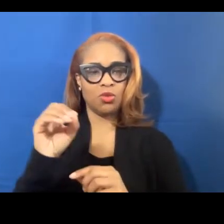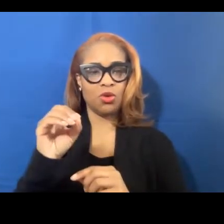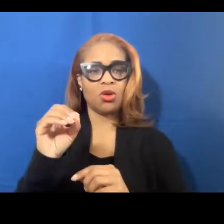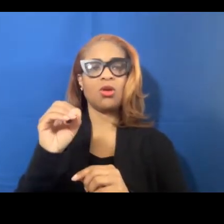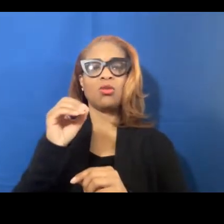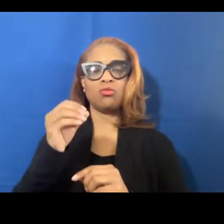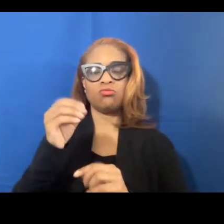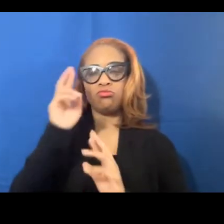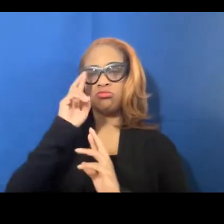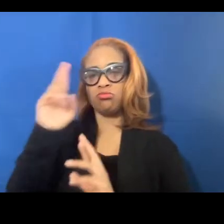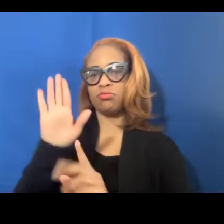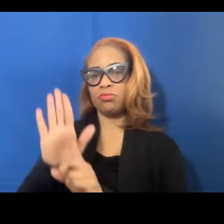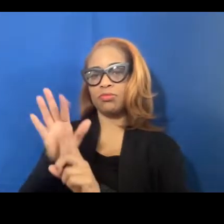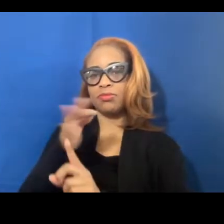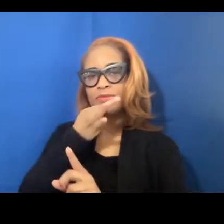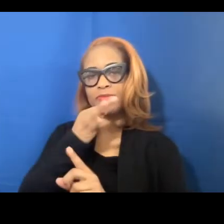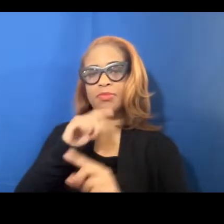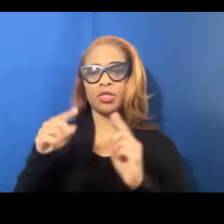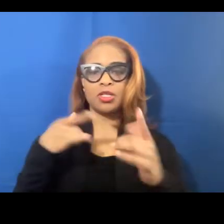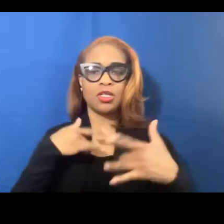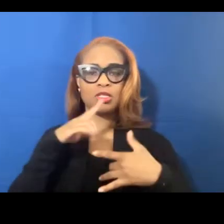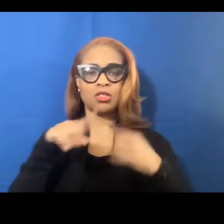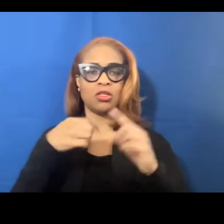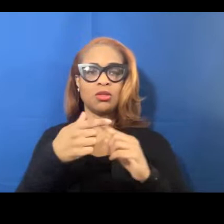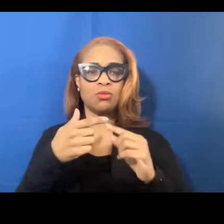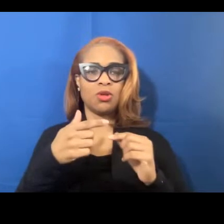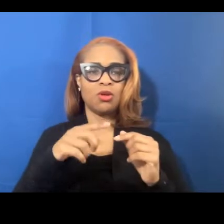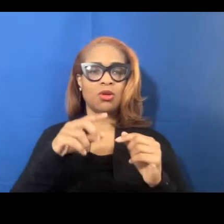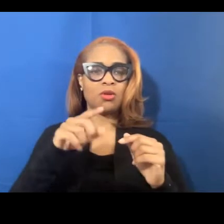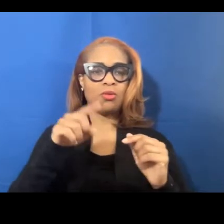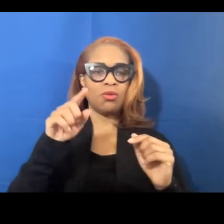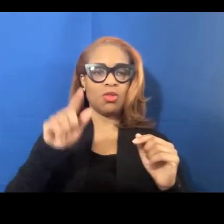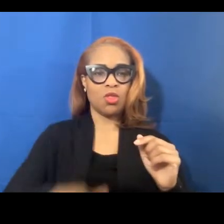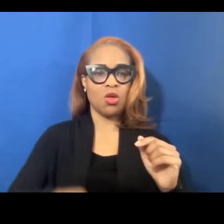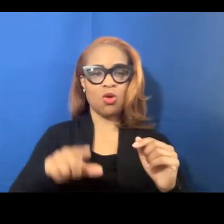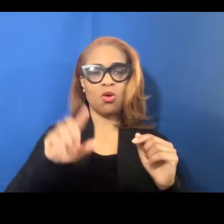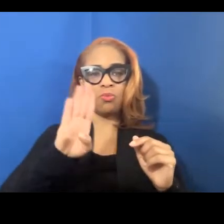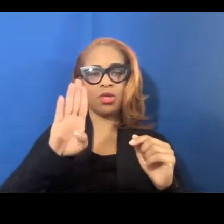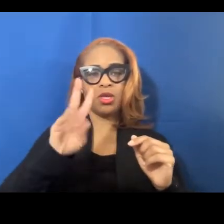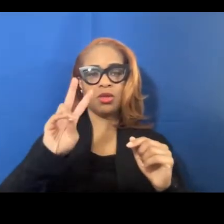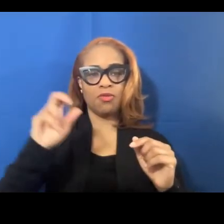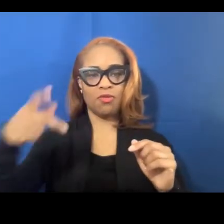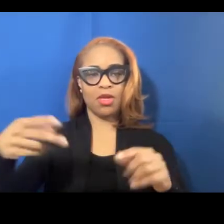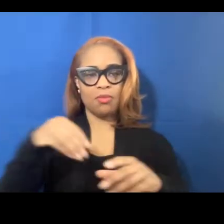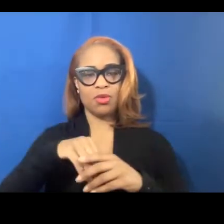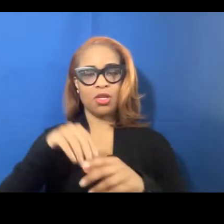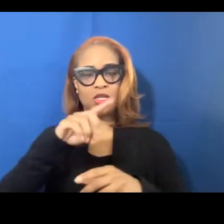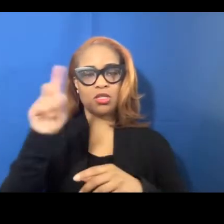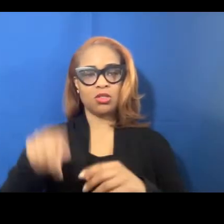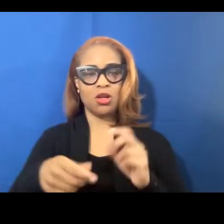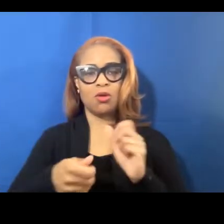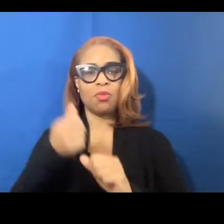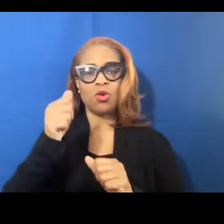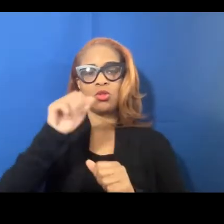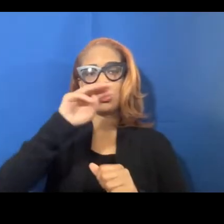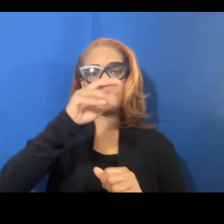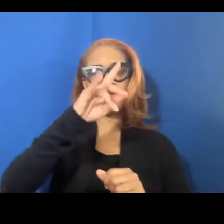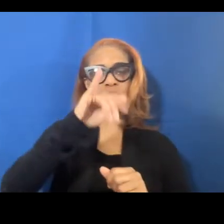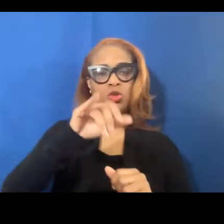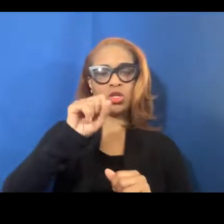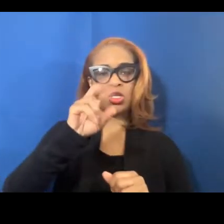expertise we are very concerned about such low bvap in detroit many of your districts are majority suburbs and are